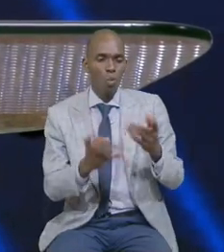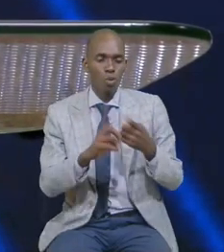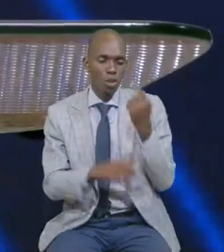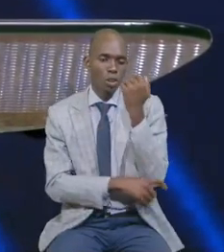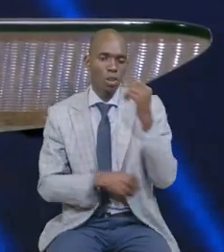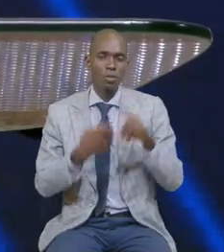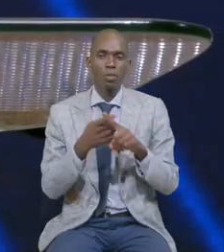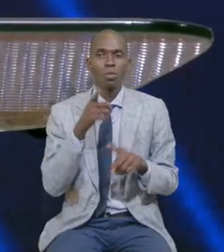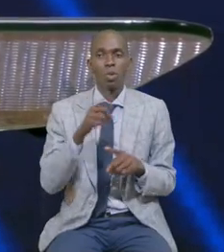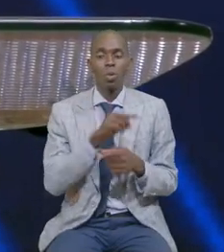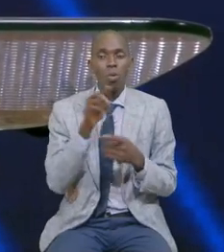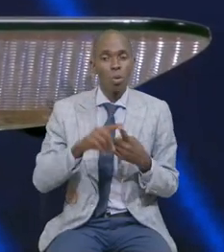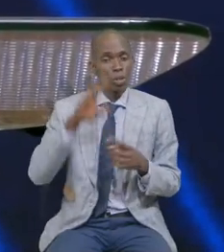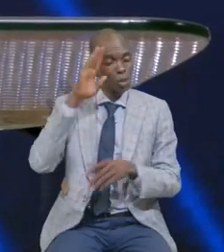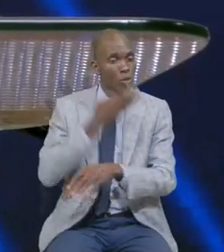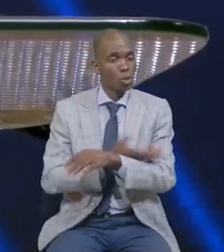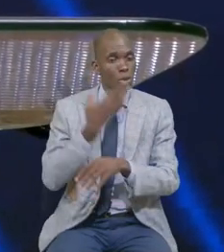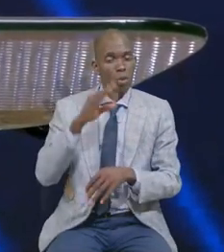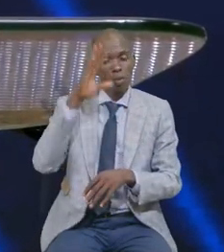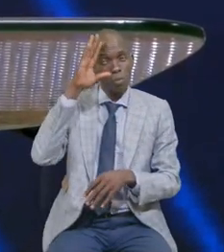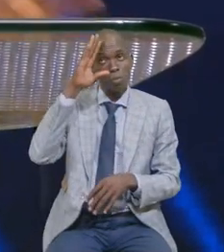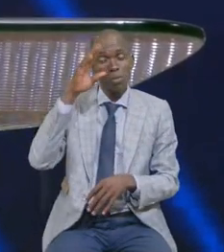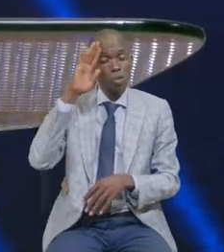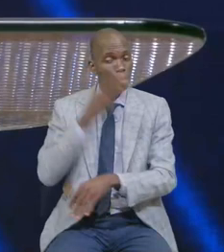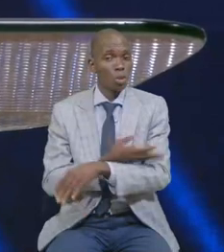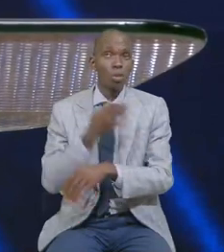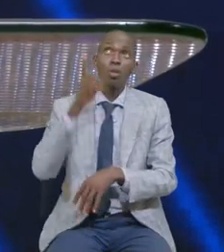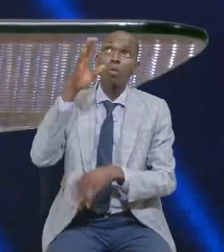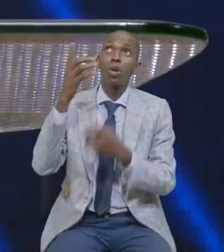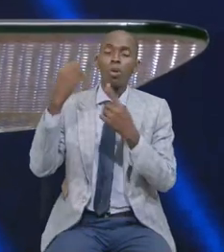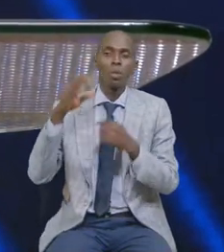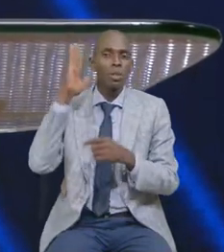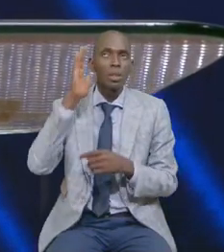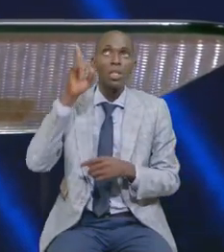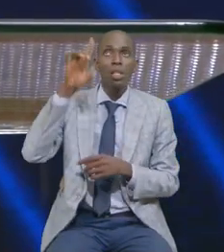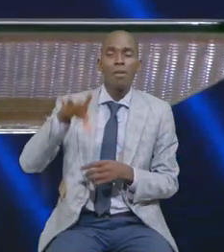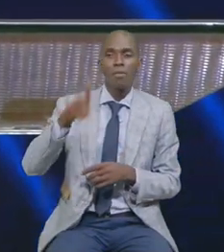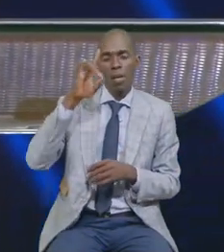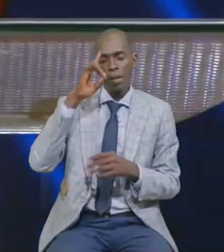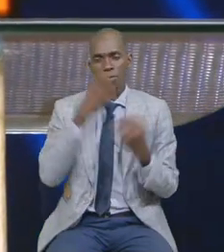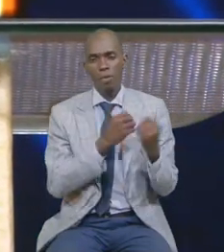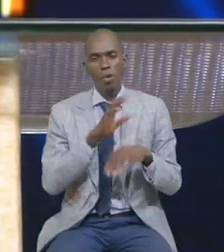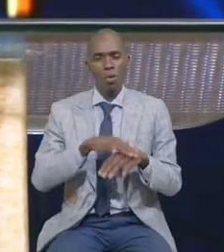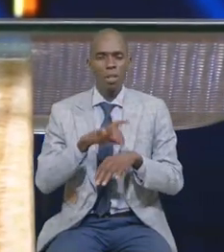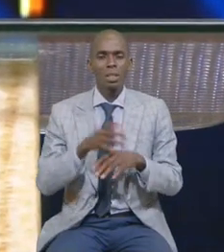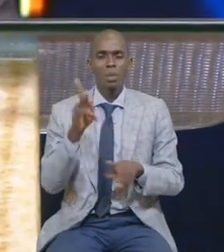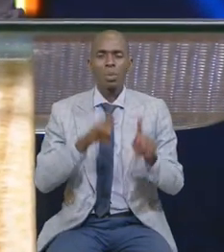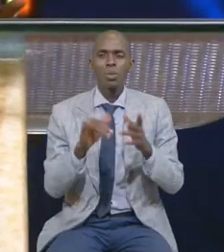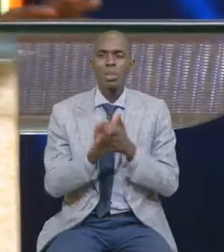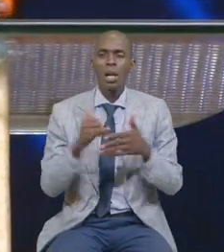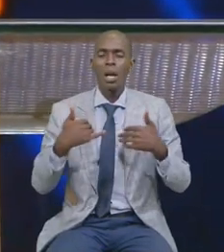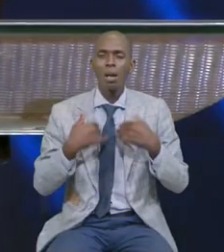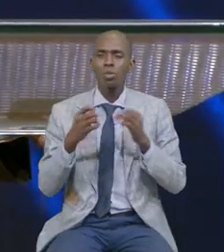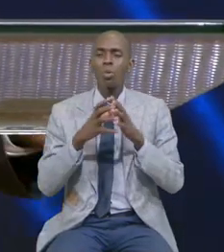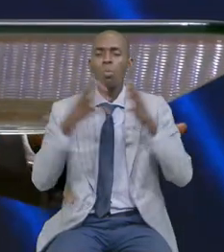when the son of man commission he fight face on the earth the people have been so much Under Pressure that